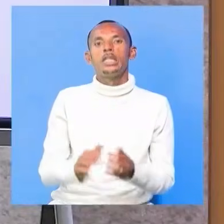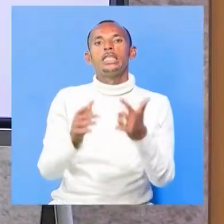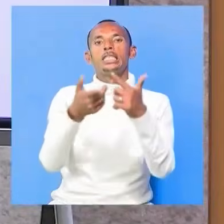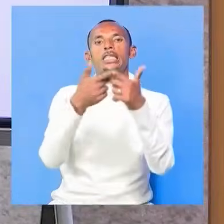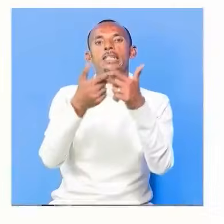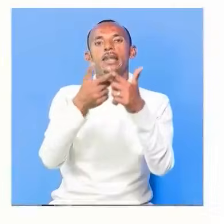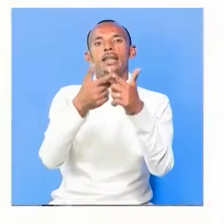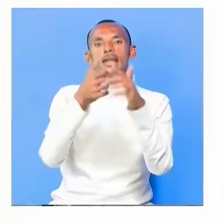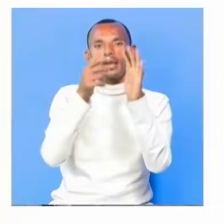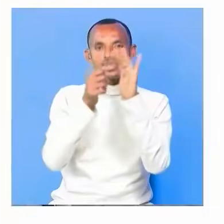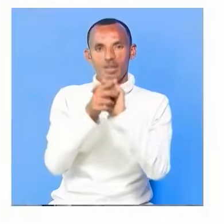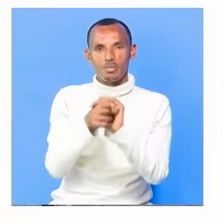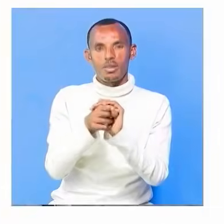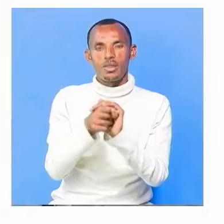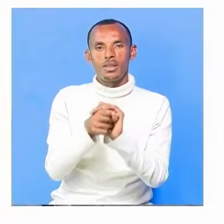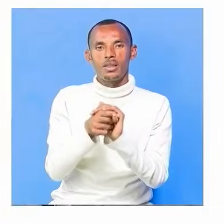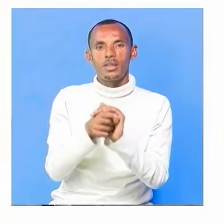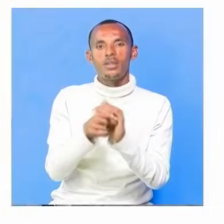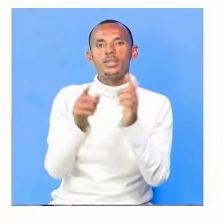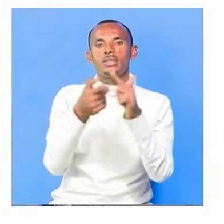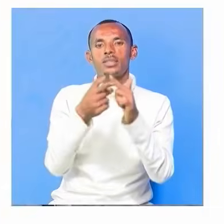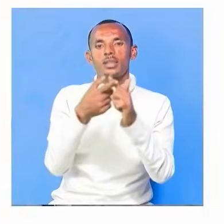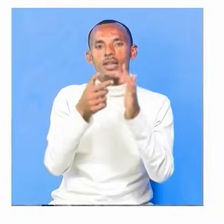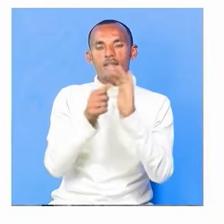In the second example,